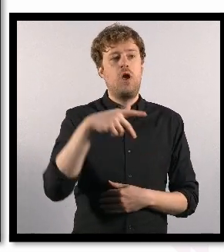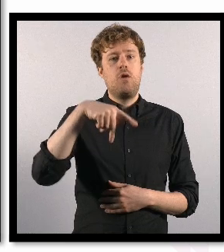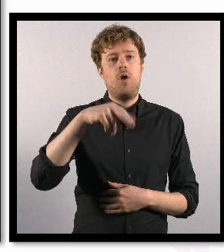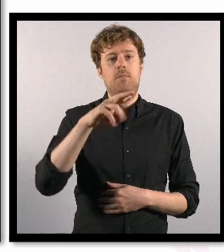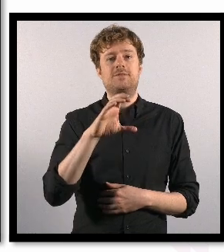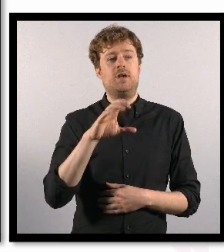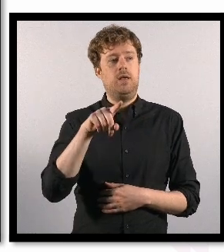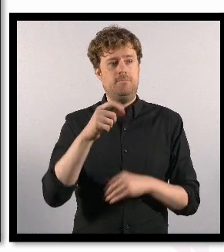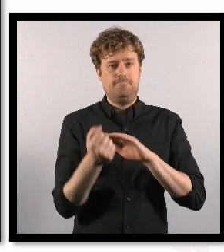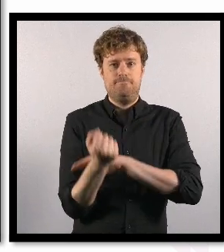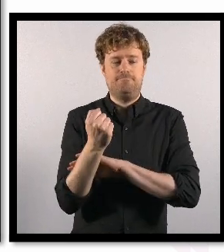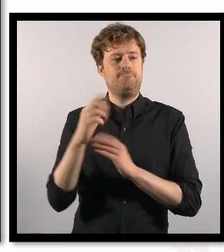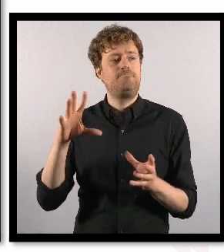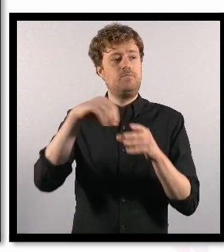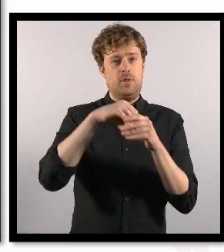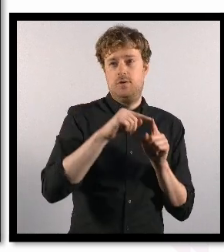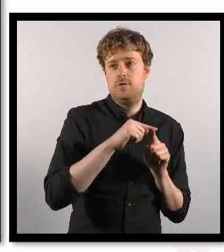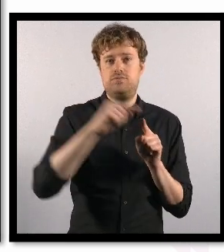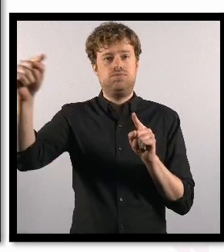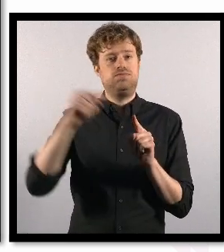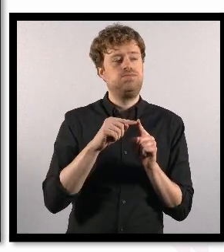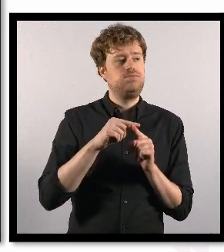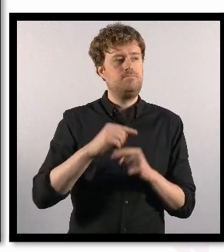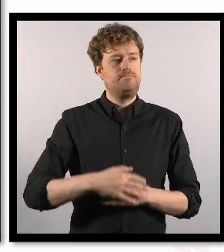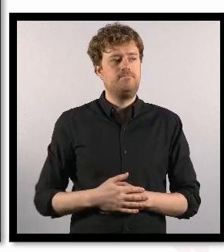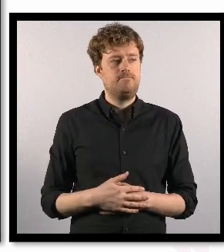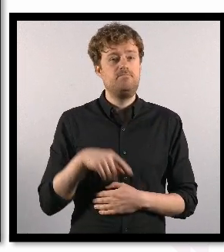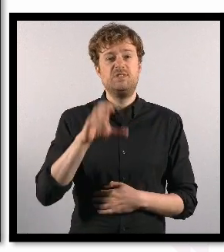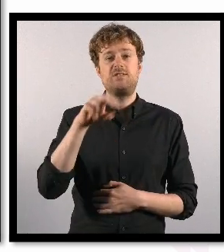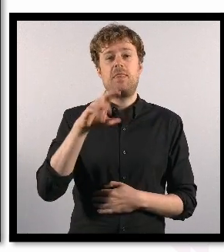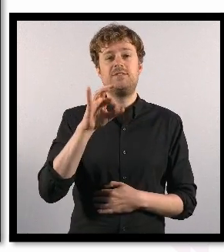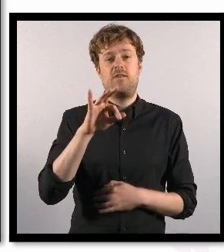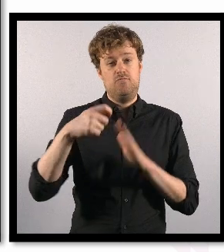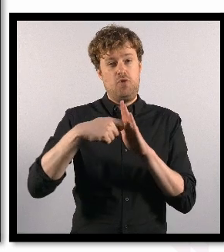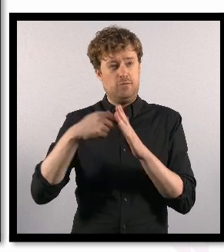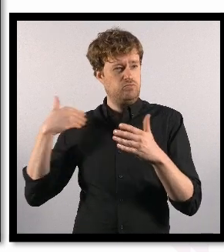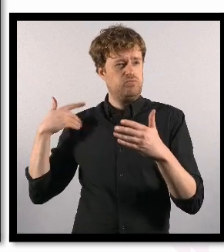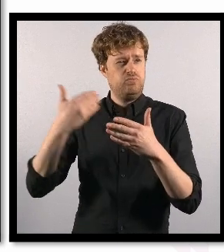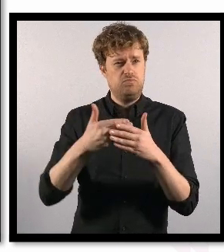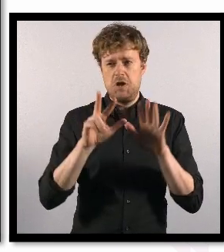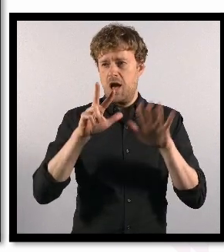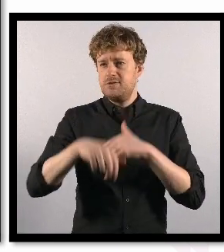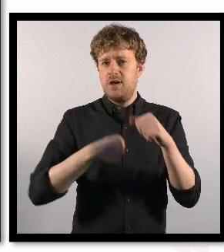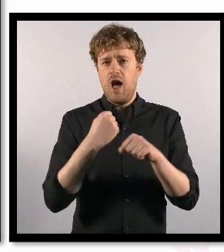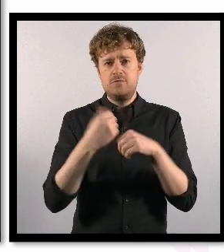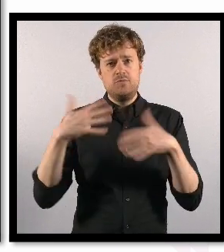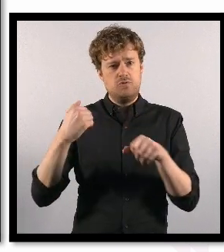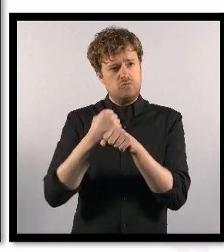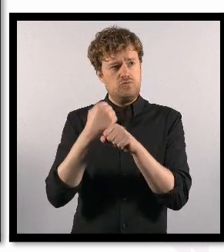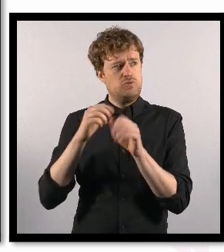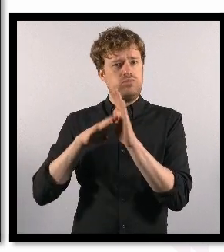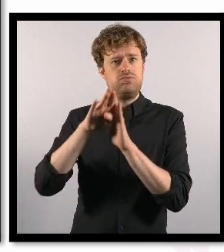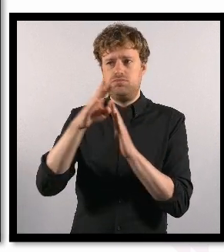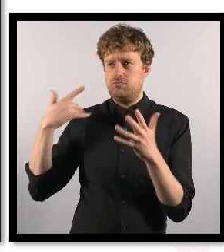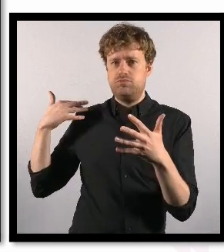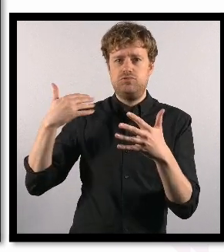across distributed infrastructure. And within Private Cloud Compute, we heavily leverage the building blocks of gRPC for the transportation layer.